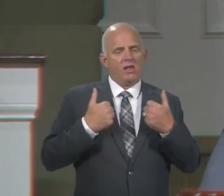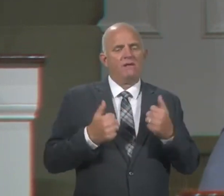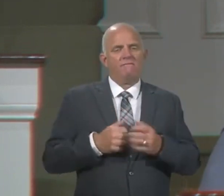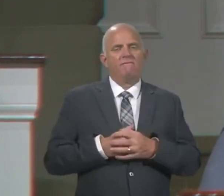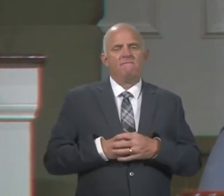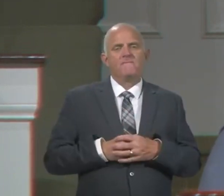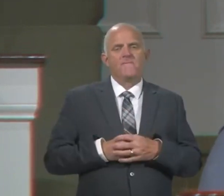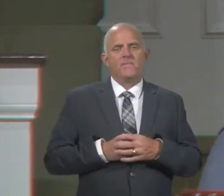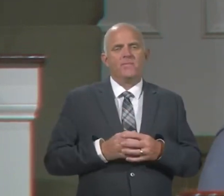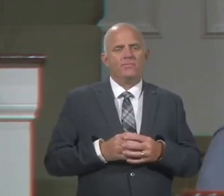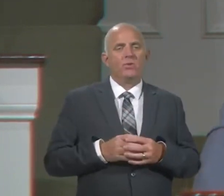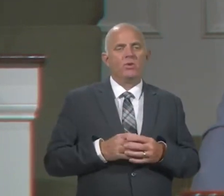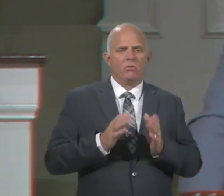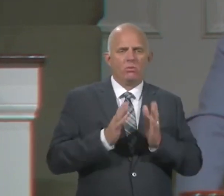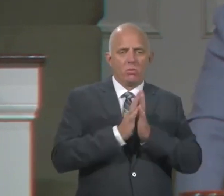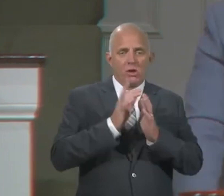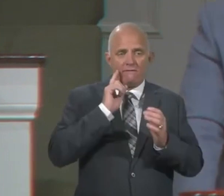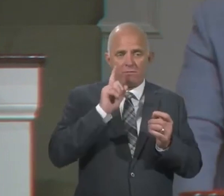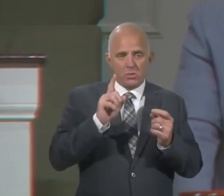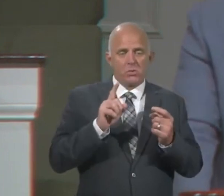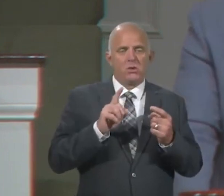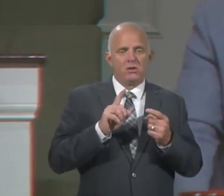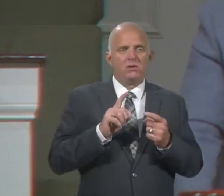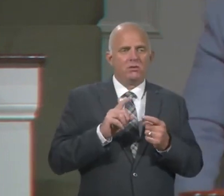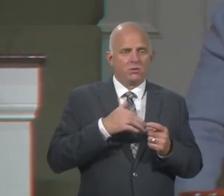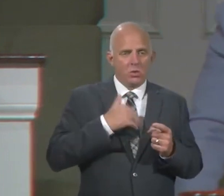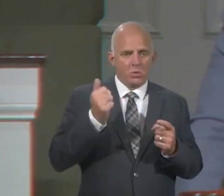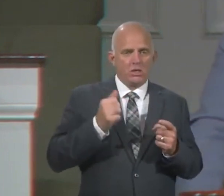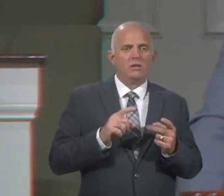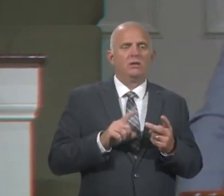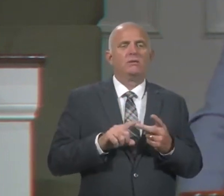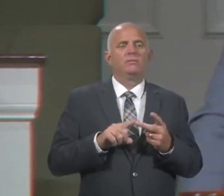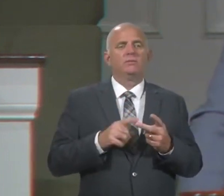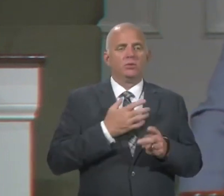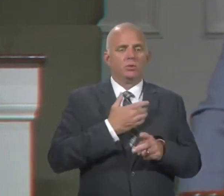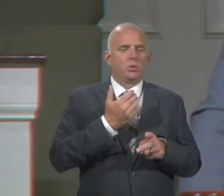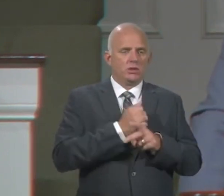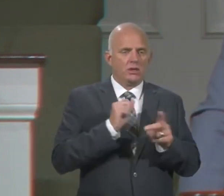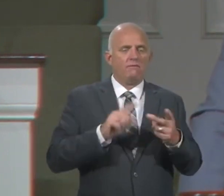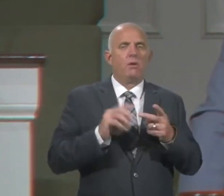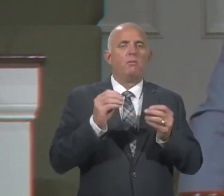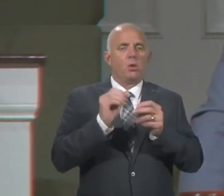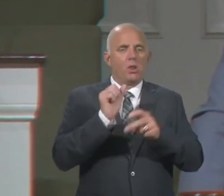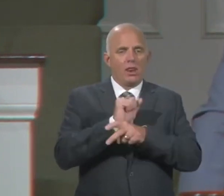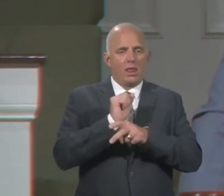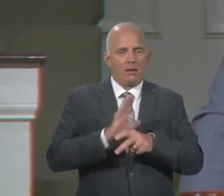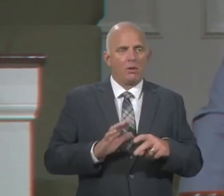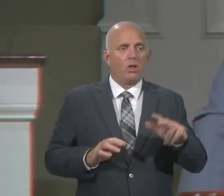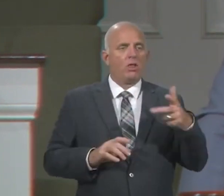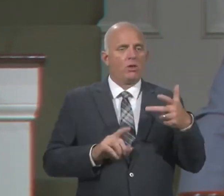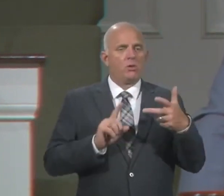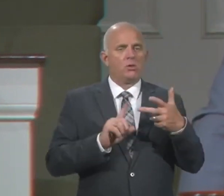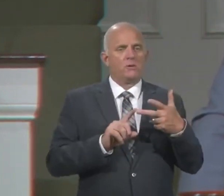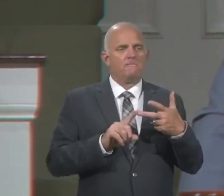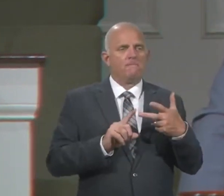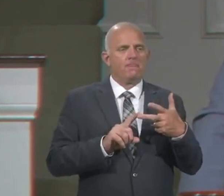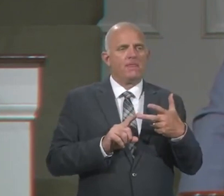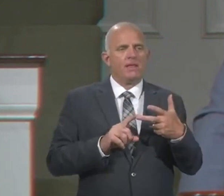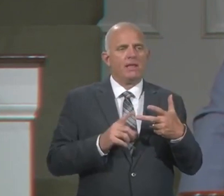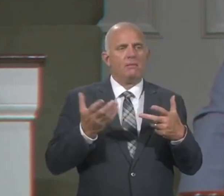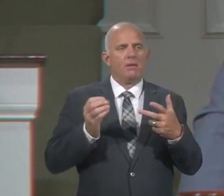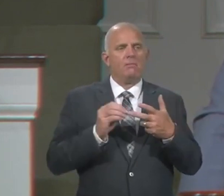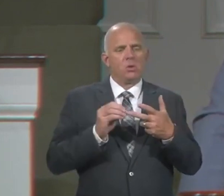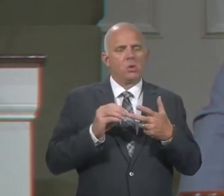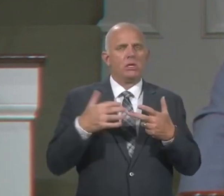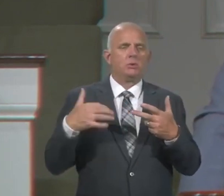We need to pray for souls to be saved. We need to pray for laborers. And then lastly, and this one might be a little harder